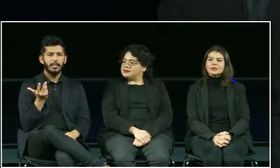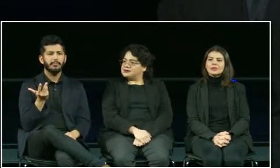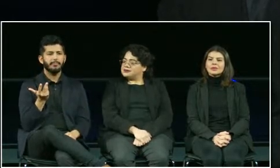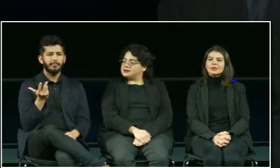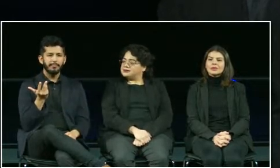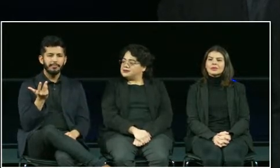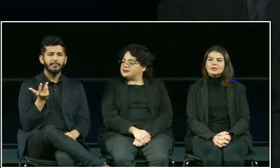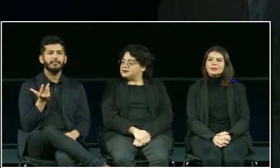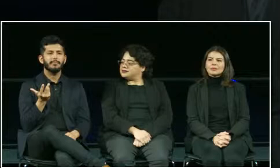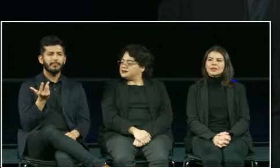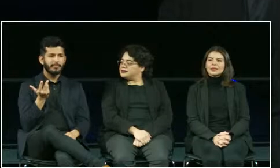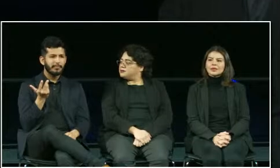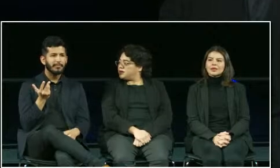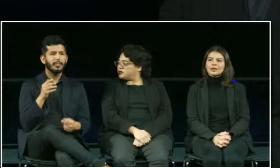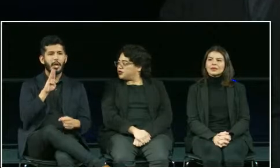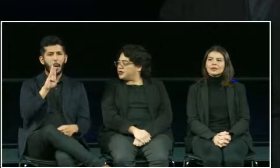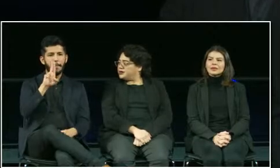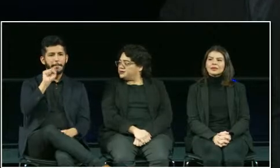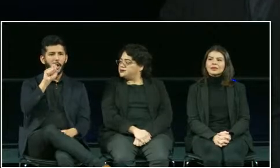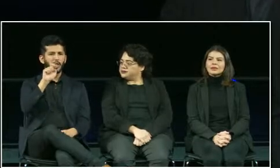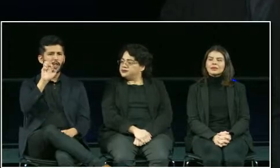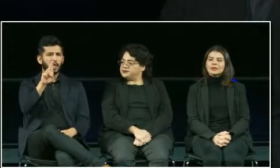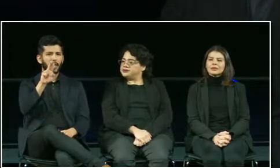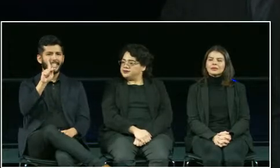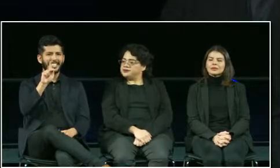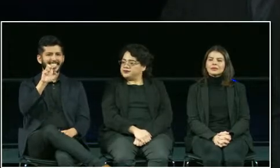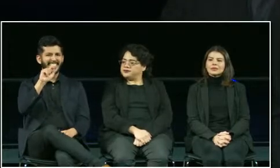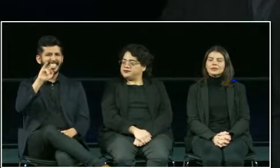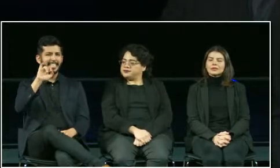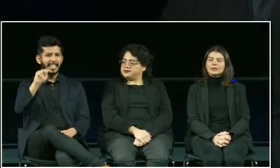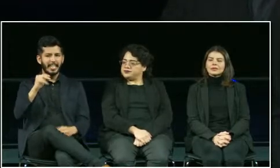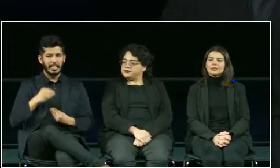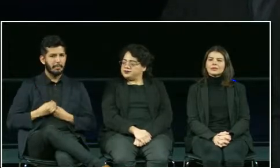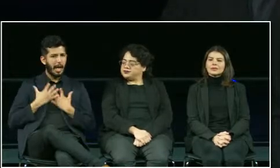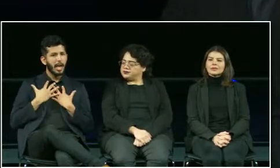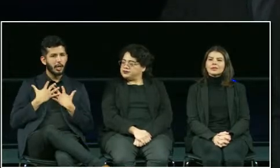Buster Keaton kind of inspired...